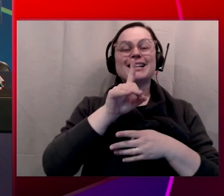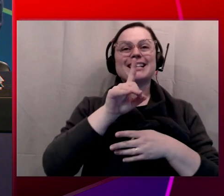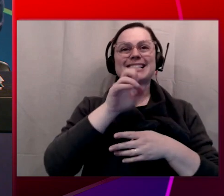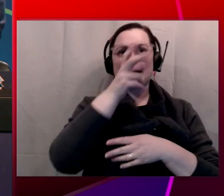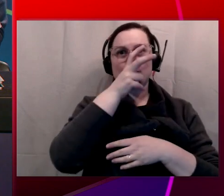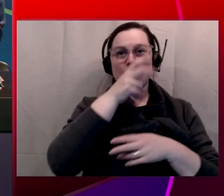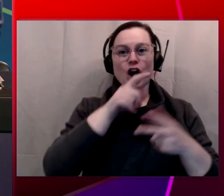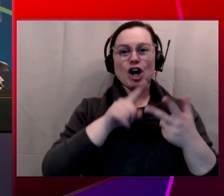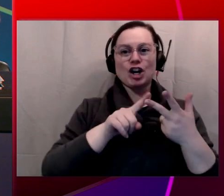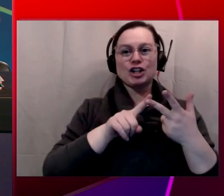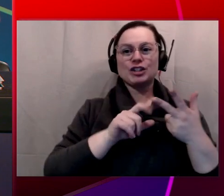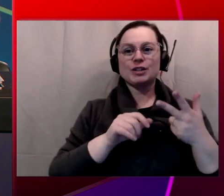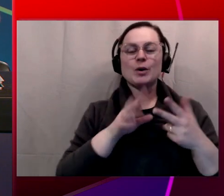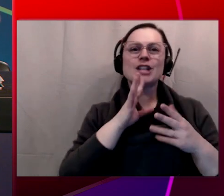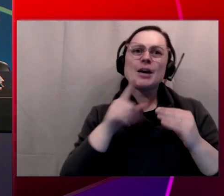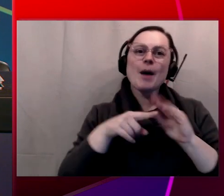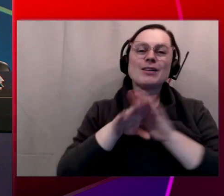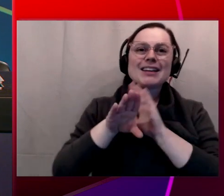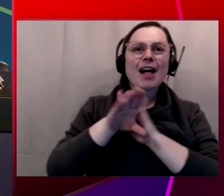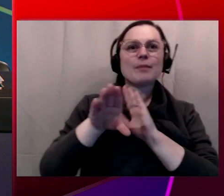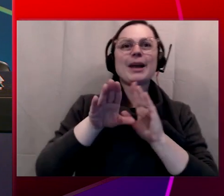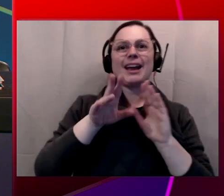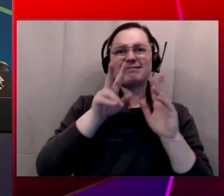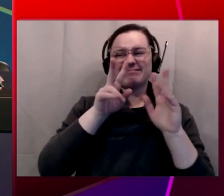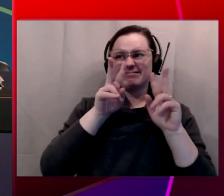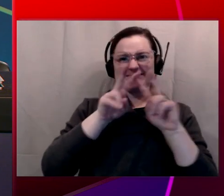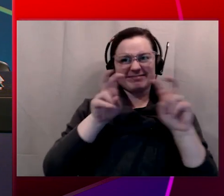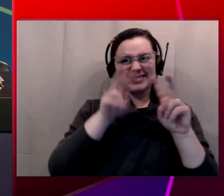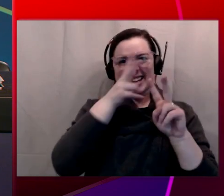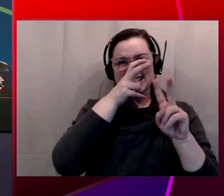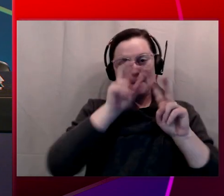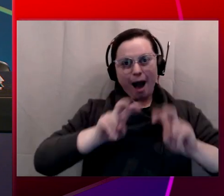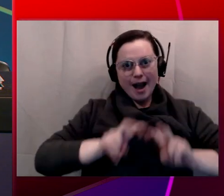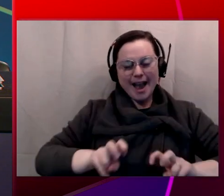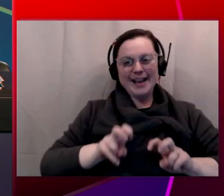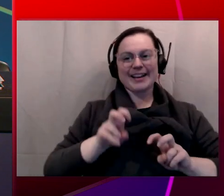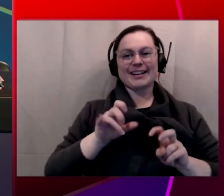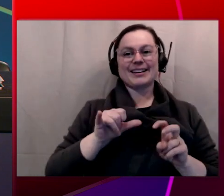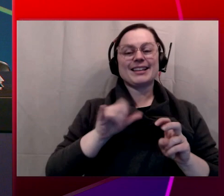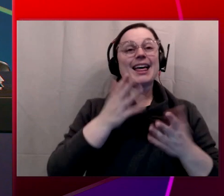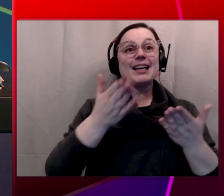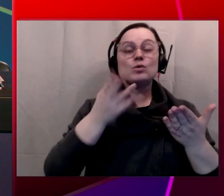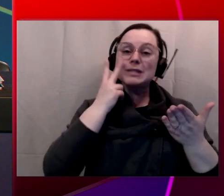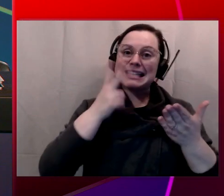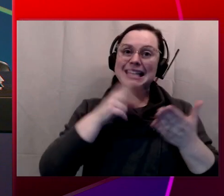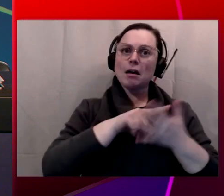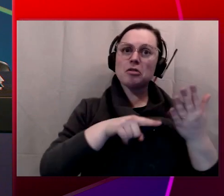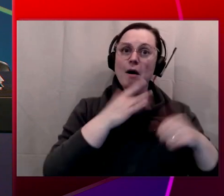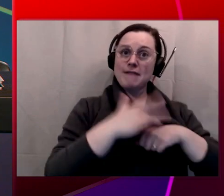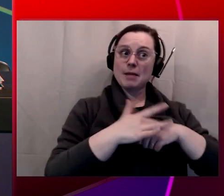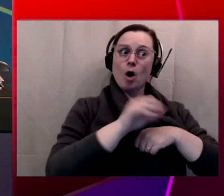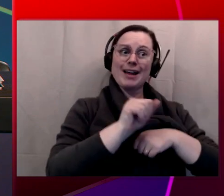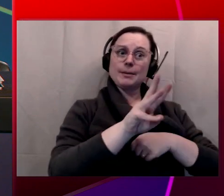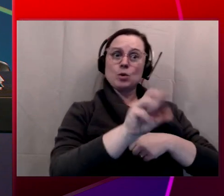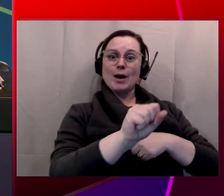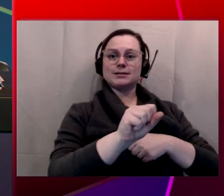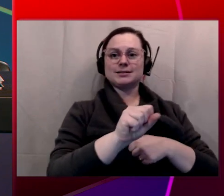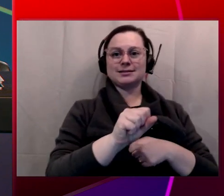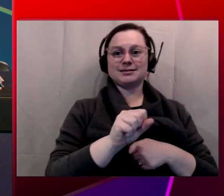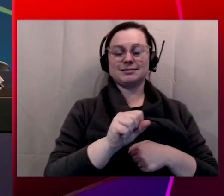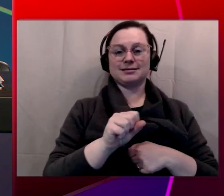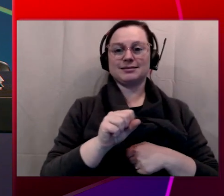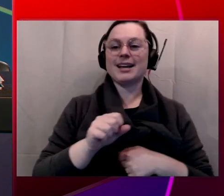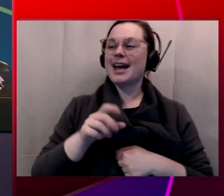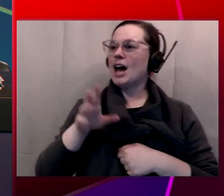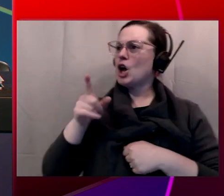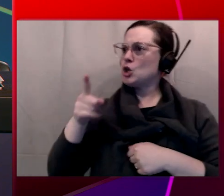developer experience debugging stuff. And then again, you see those things exist on AWS, but they're just very. And you wrote content